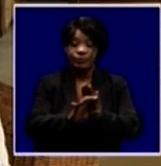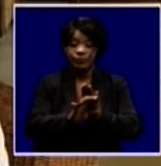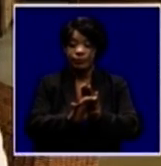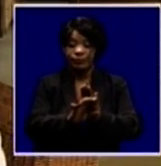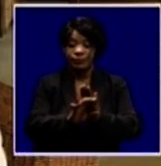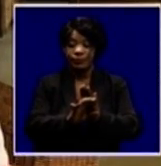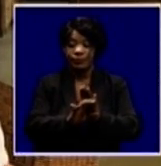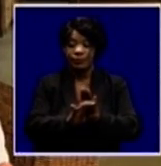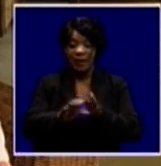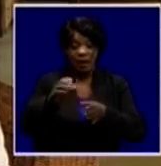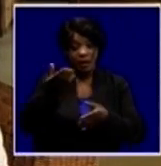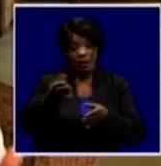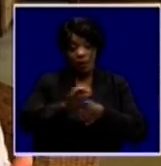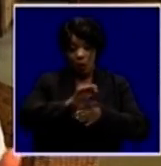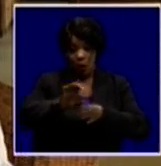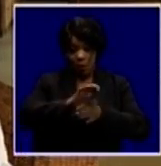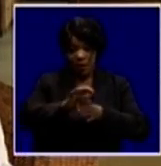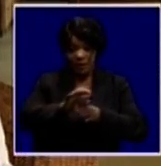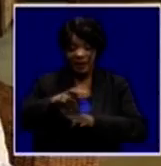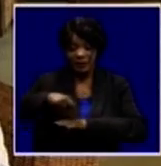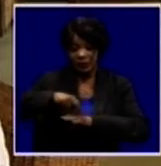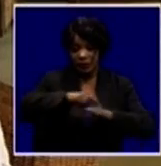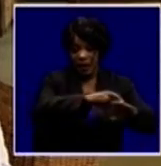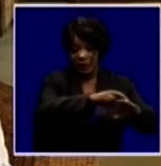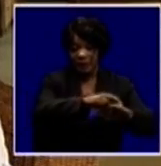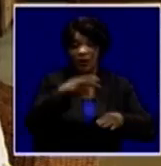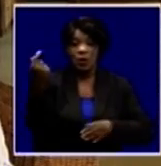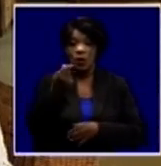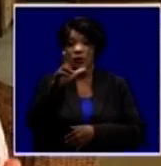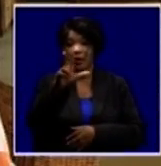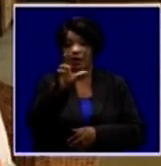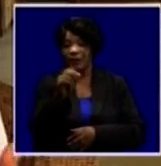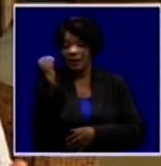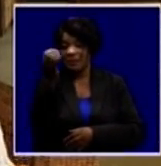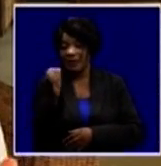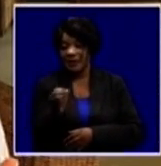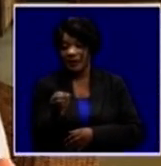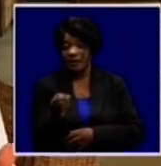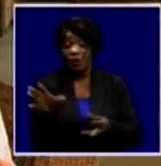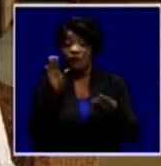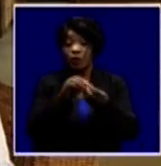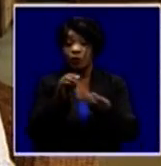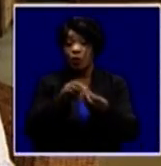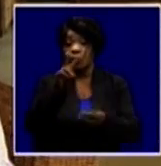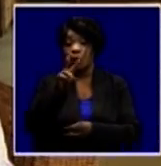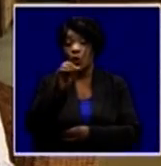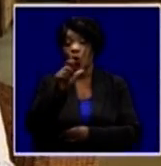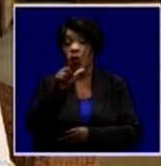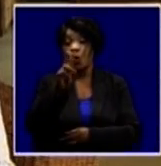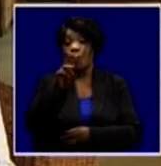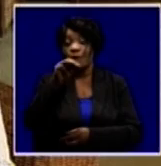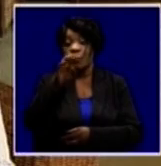I mine copper and I have to transport that, only 30% of what I mine, my total volumes, is what the SI speaks